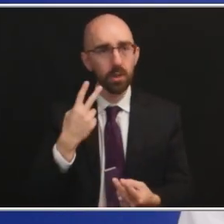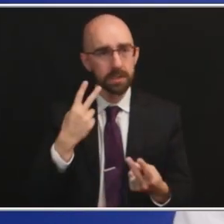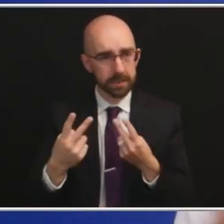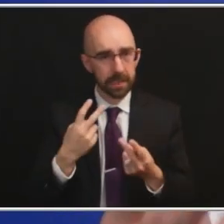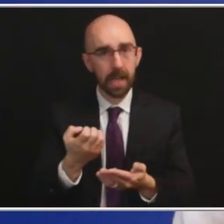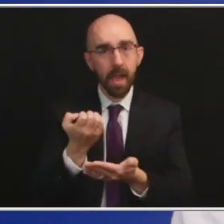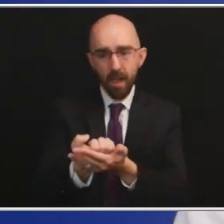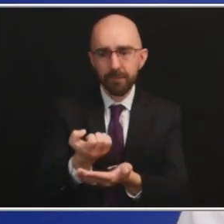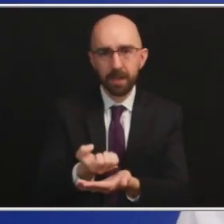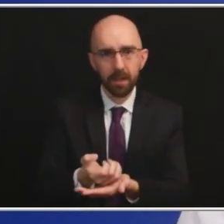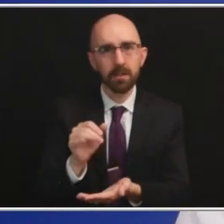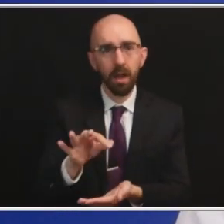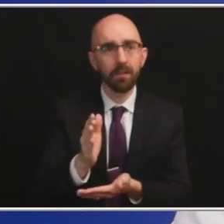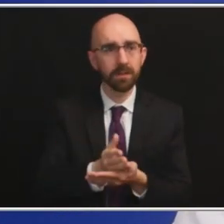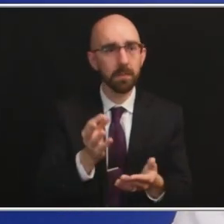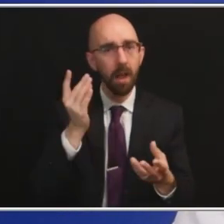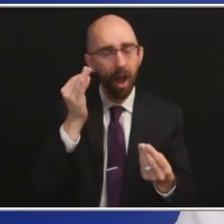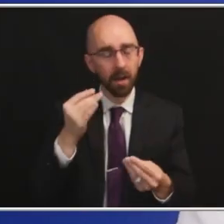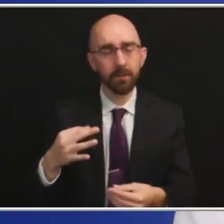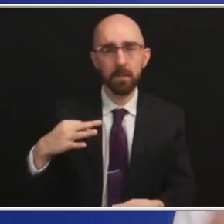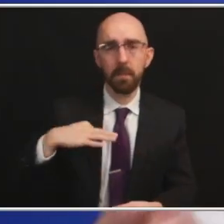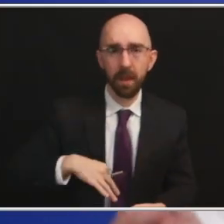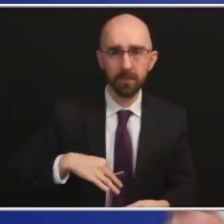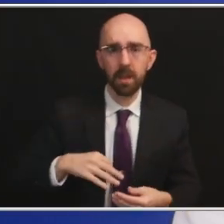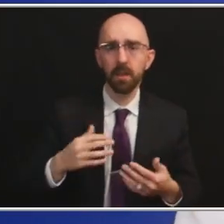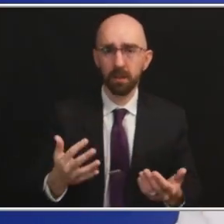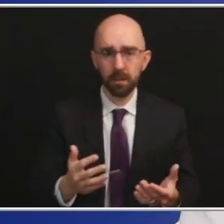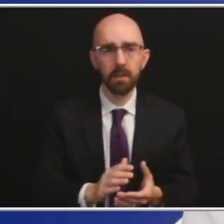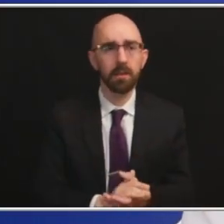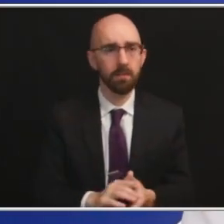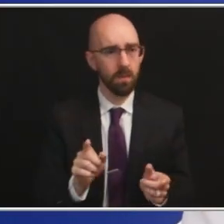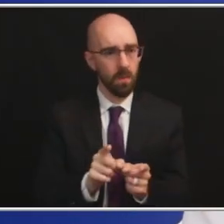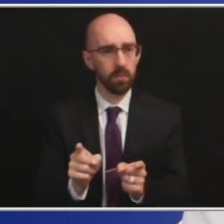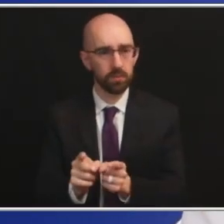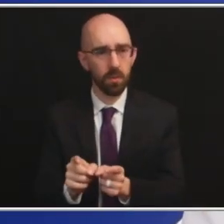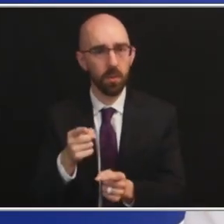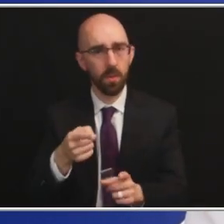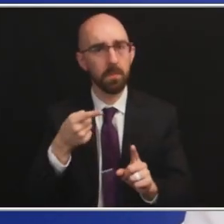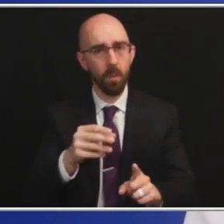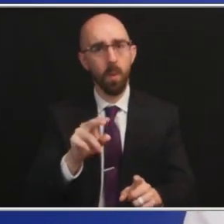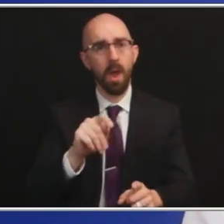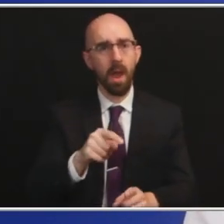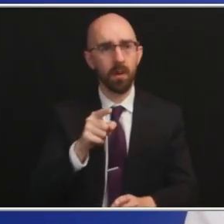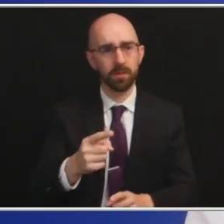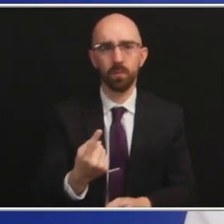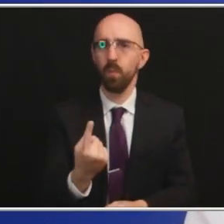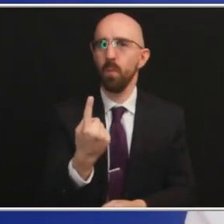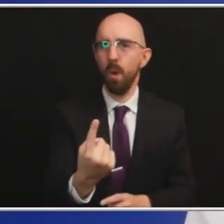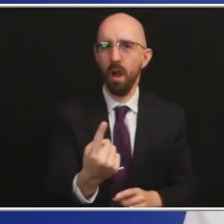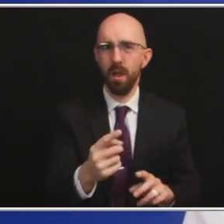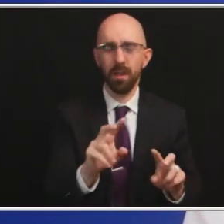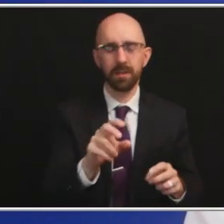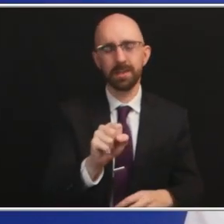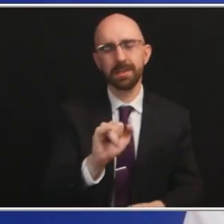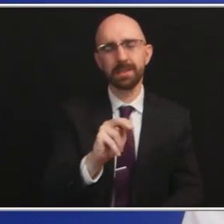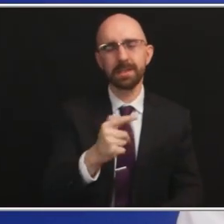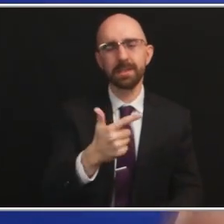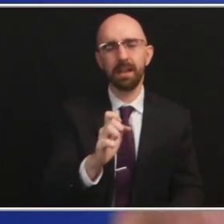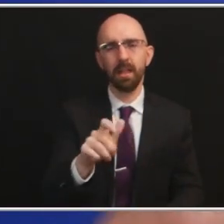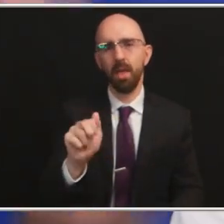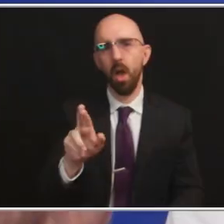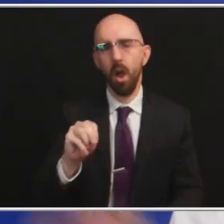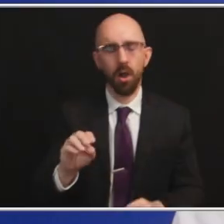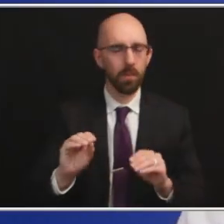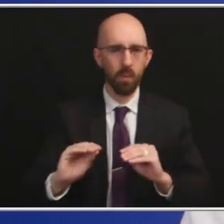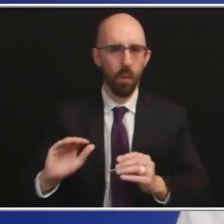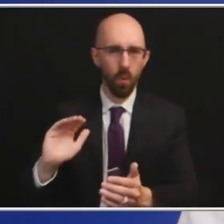of some cognitive benefit. But you also pointed out this is a single arm. There's no placebo group that we're comparing to. People can